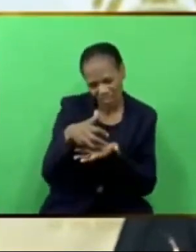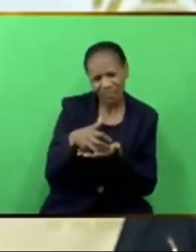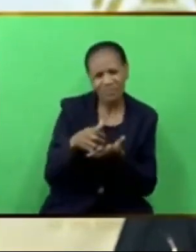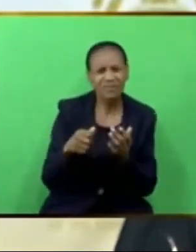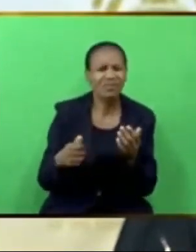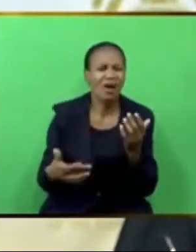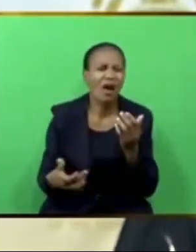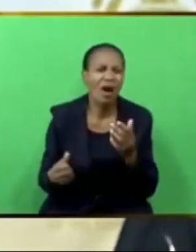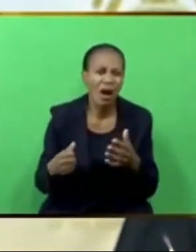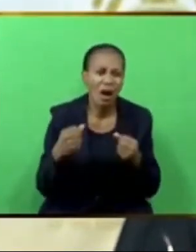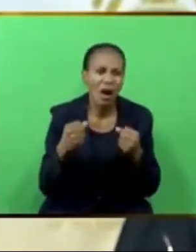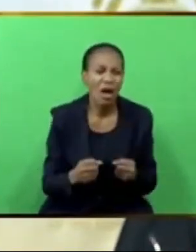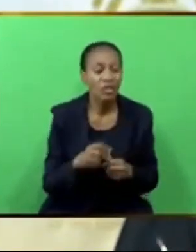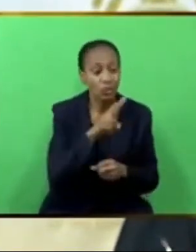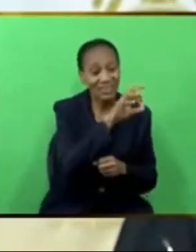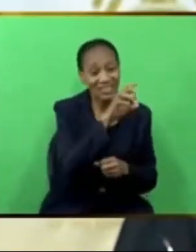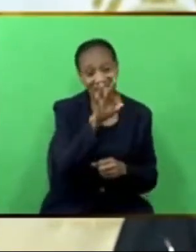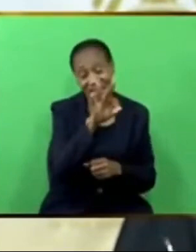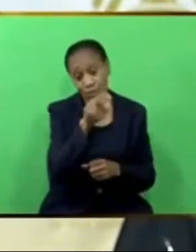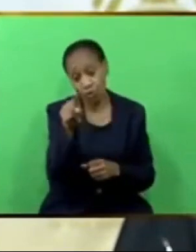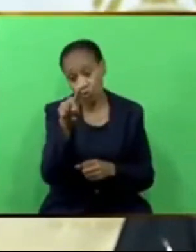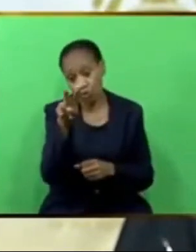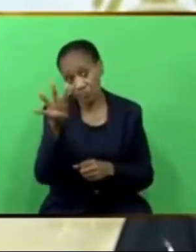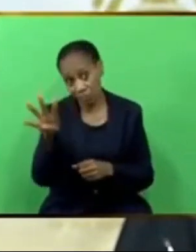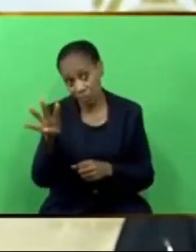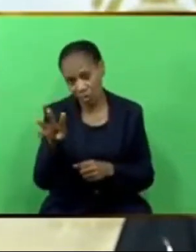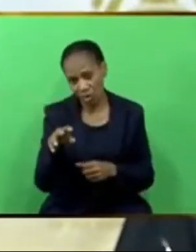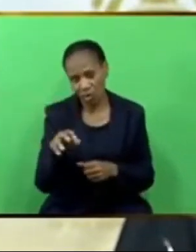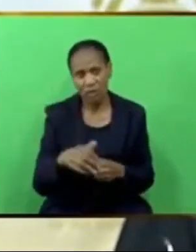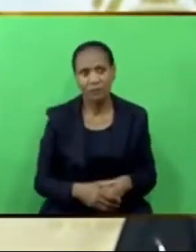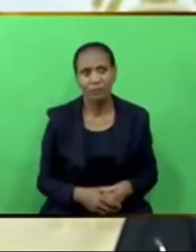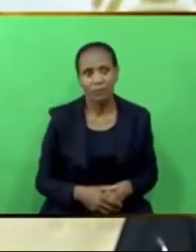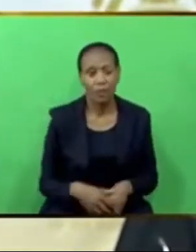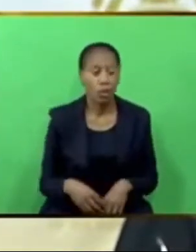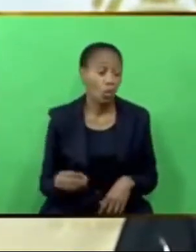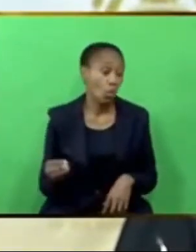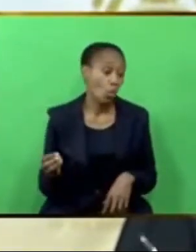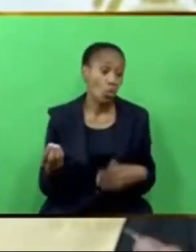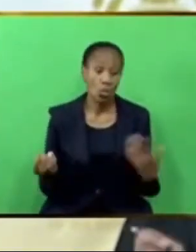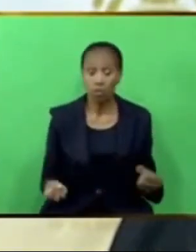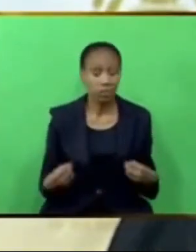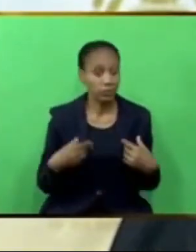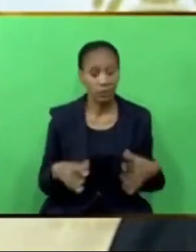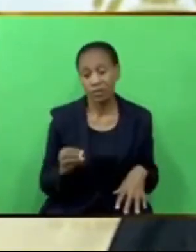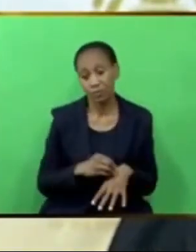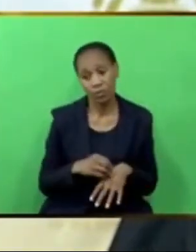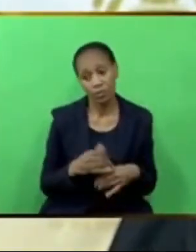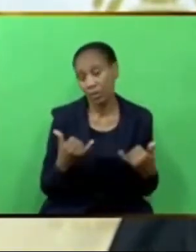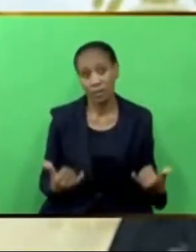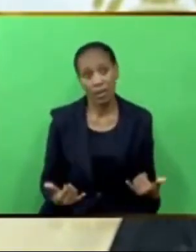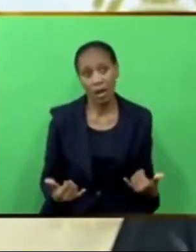for 23-24. Yaqala indaba ndiza kule ndawo enzima ye-tax.